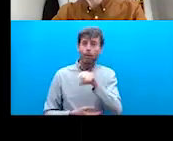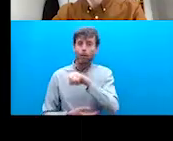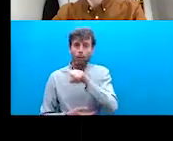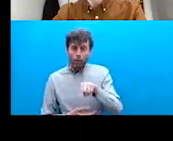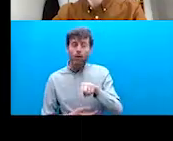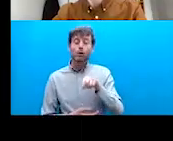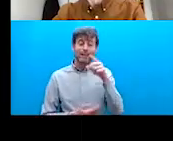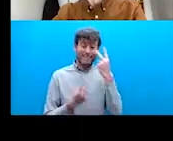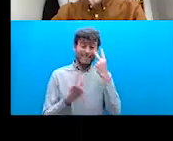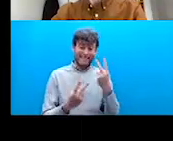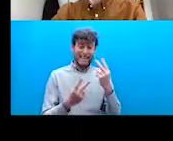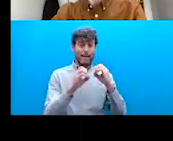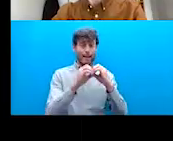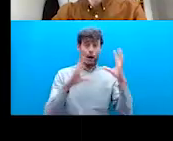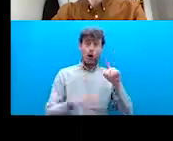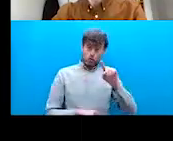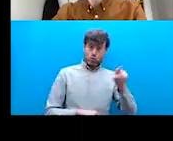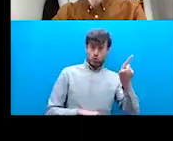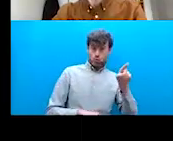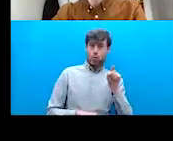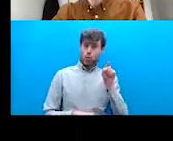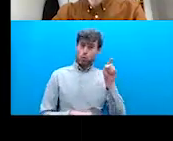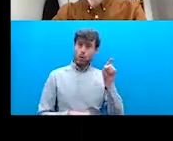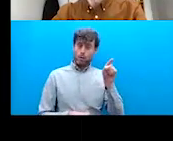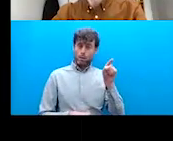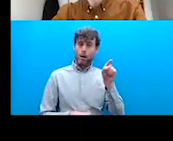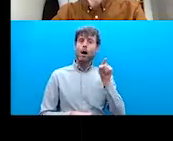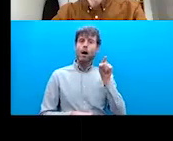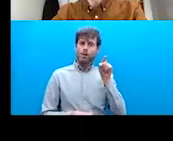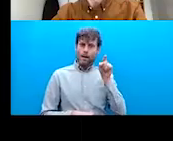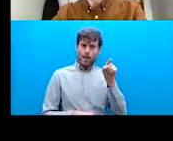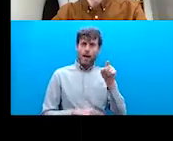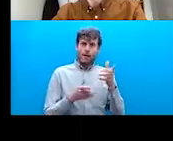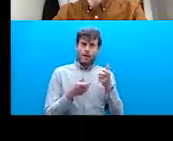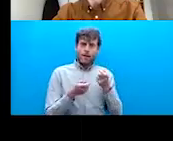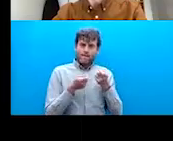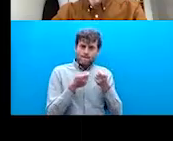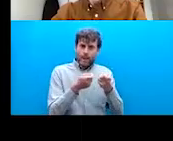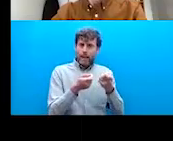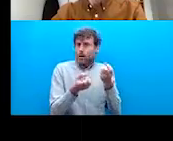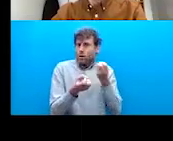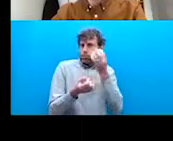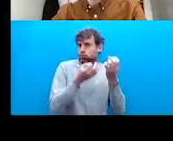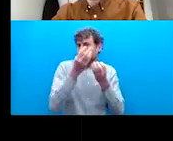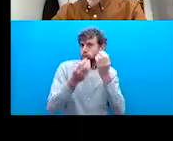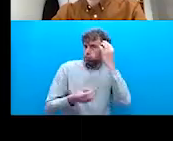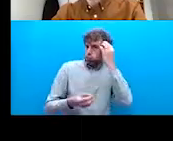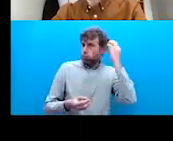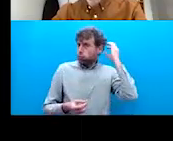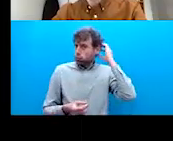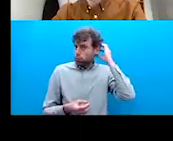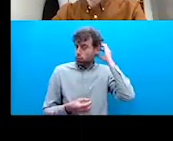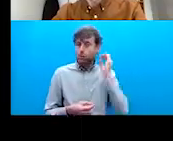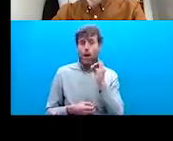models that make them true, seem to drive activation in this frontoparietal network. And IPS here